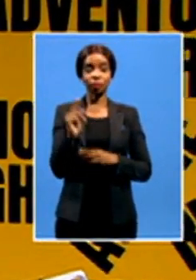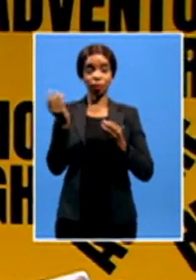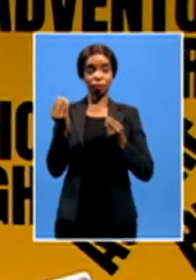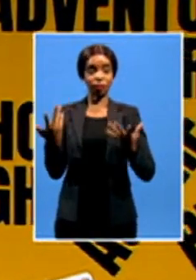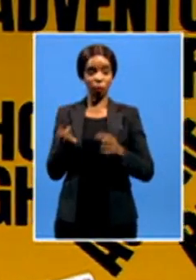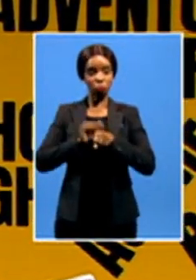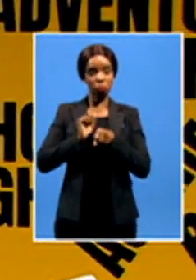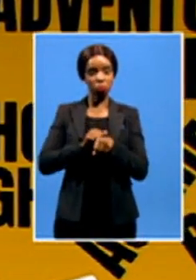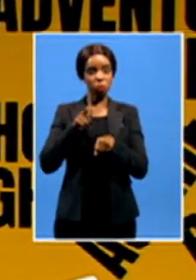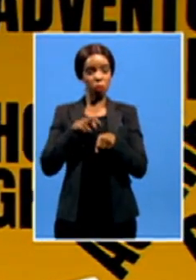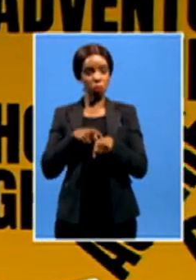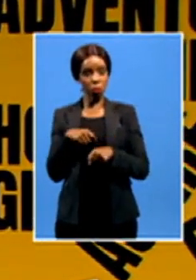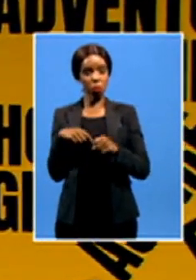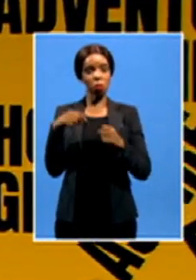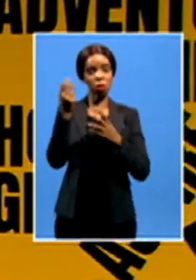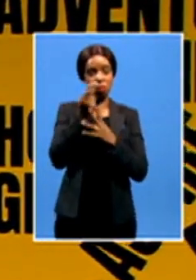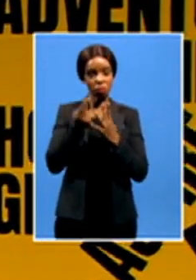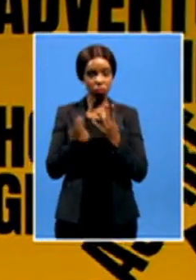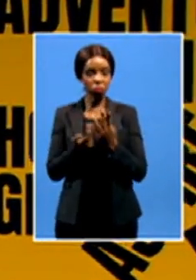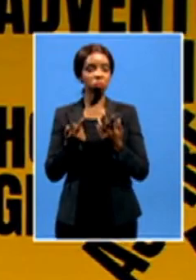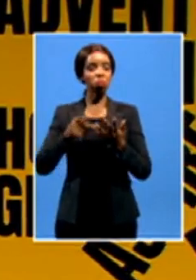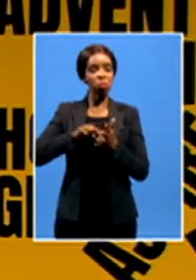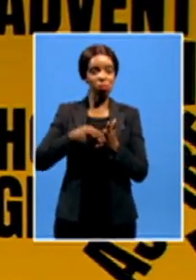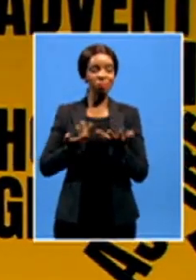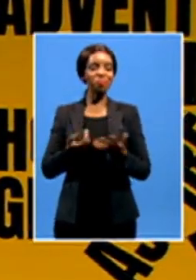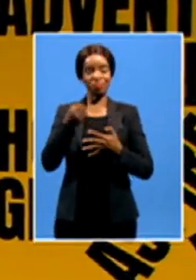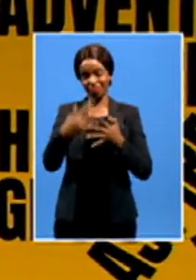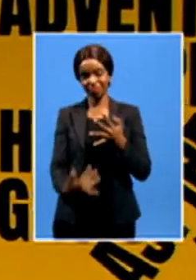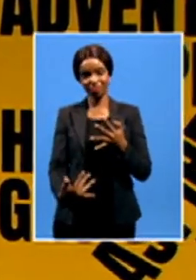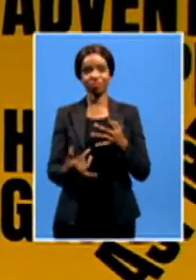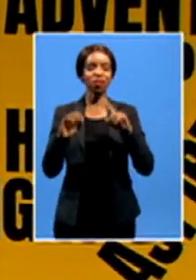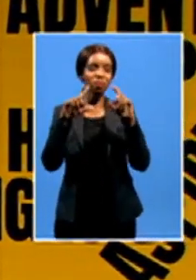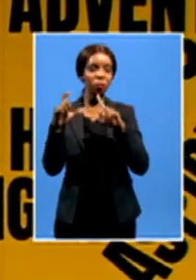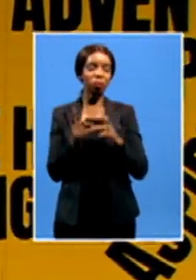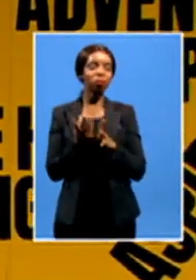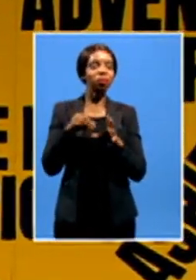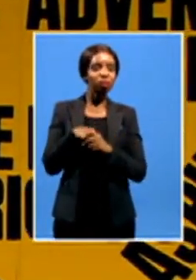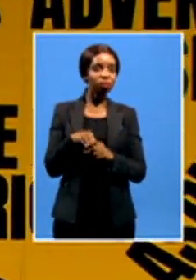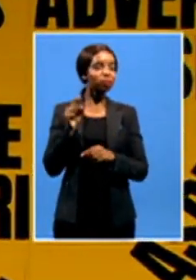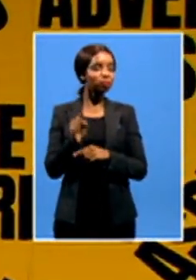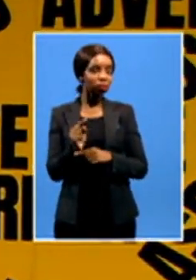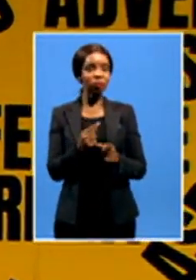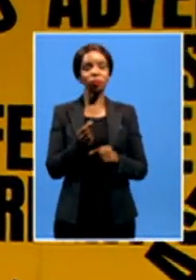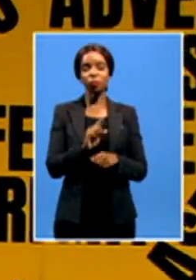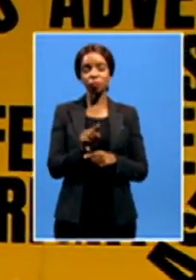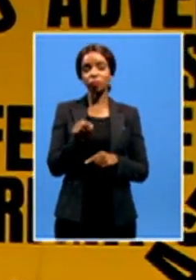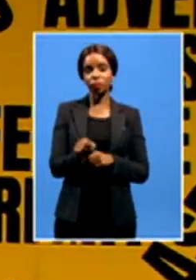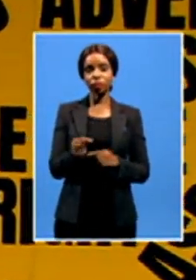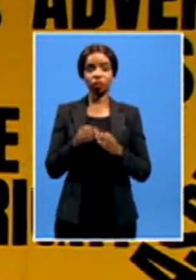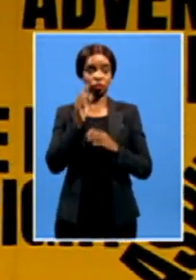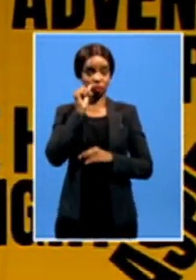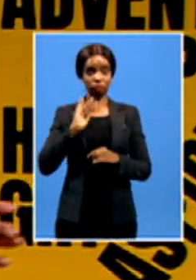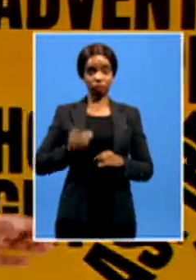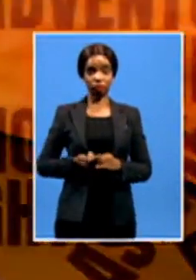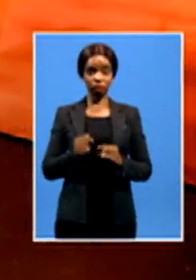and photography. Her work addresses ongoing debates around traditional roles, gender roles, body politics, and, of